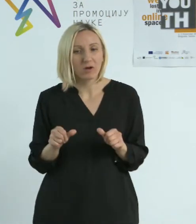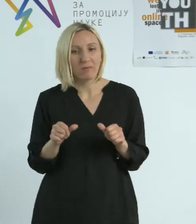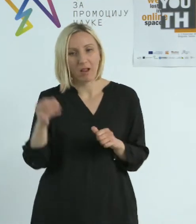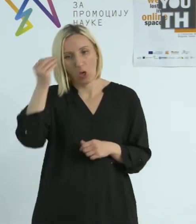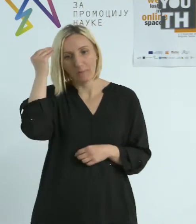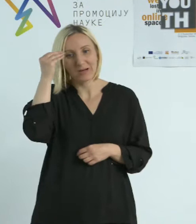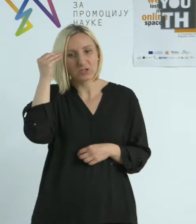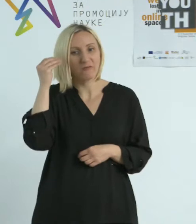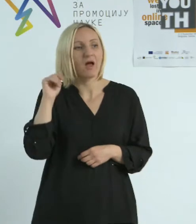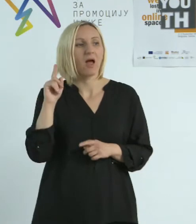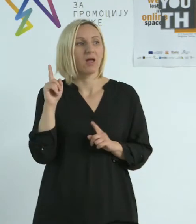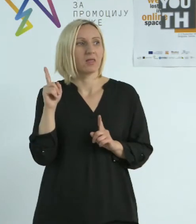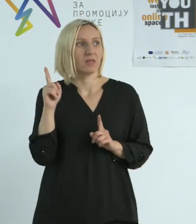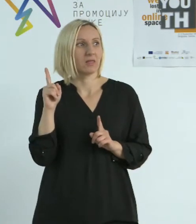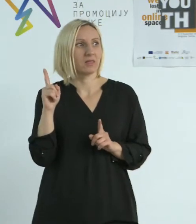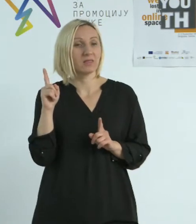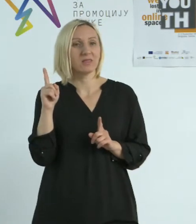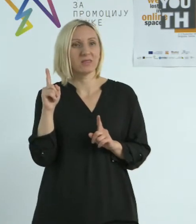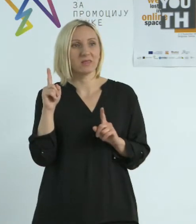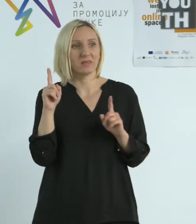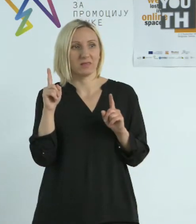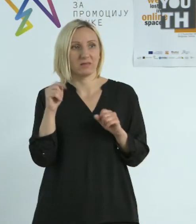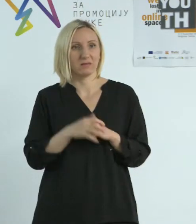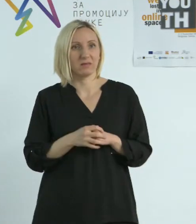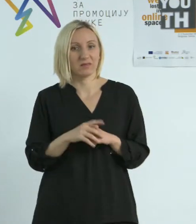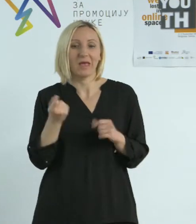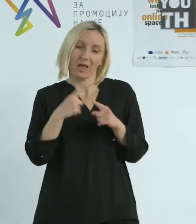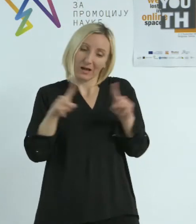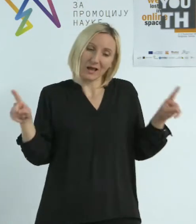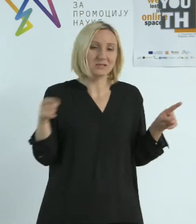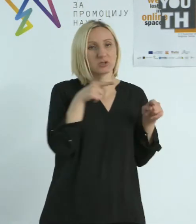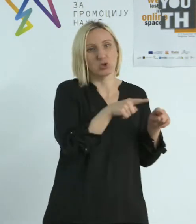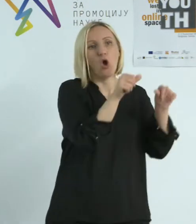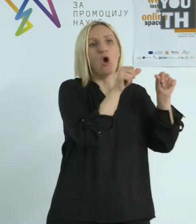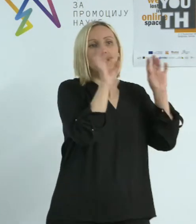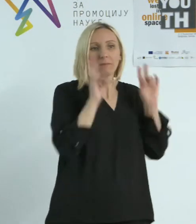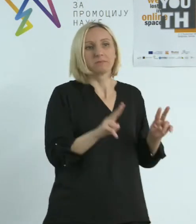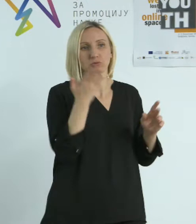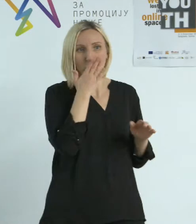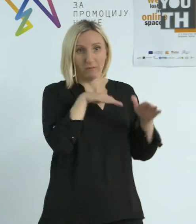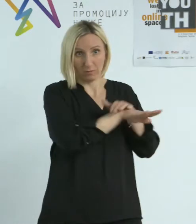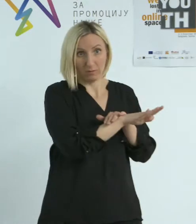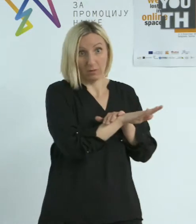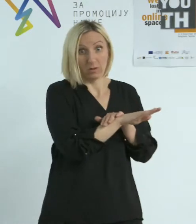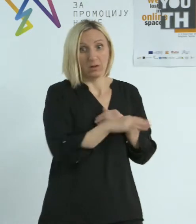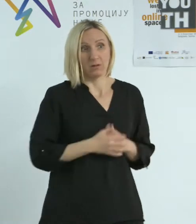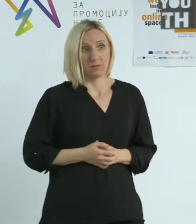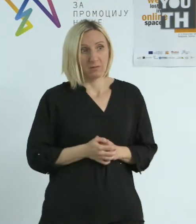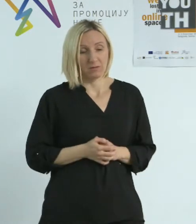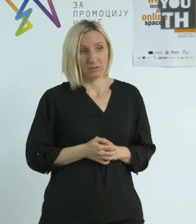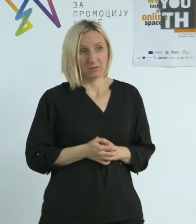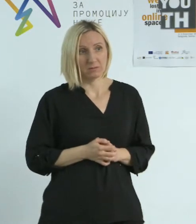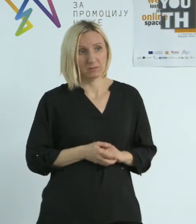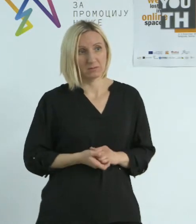makes youth work so different from formal education is that it should be centered on the participant. Now imagine